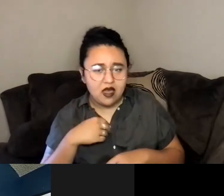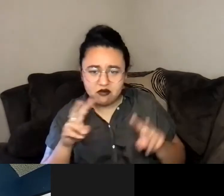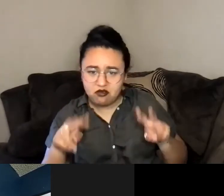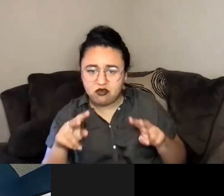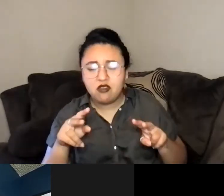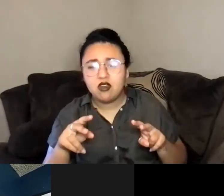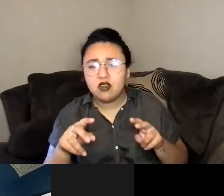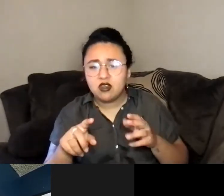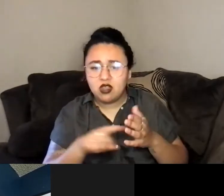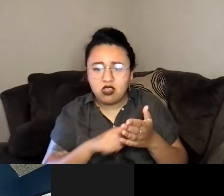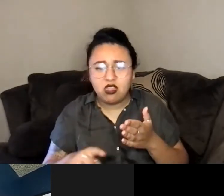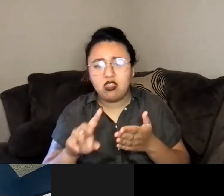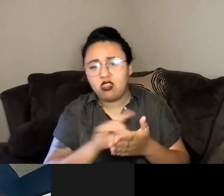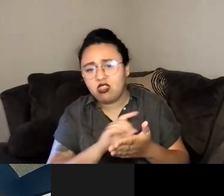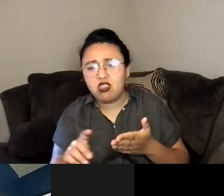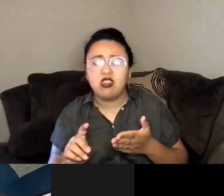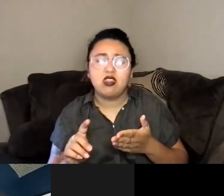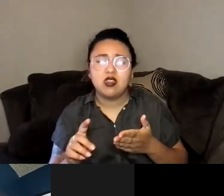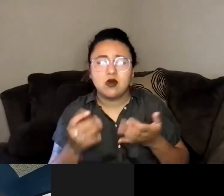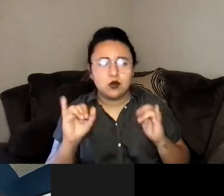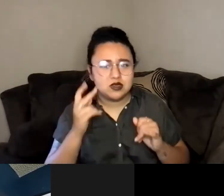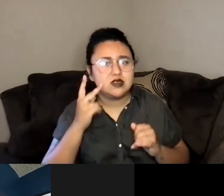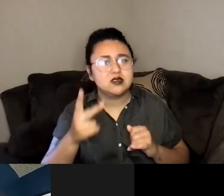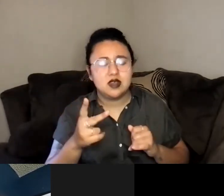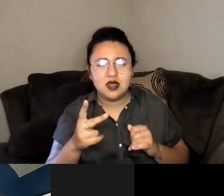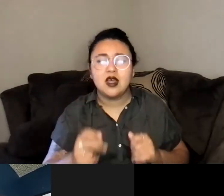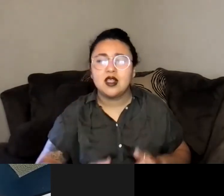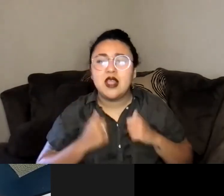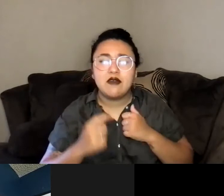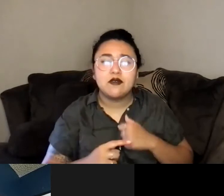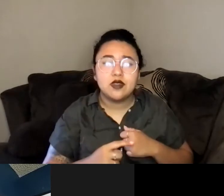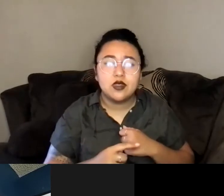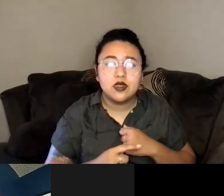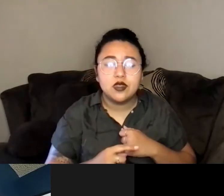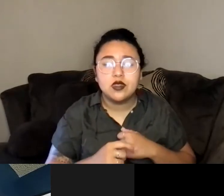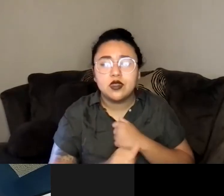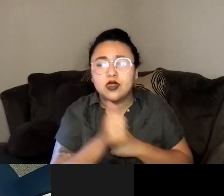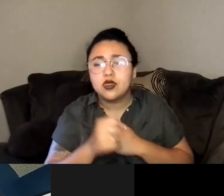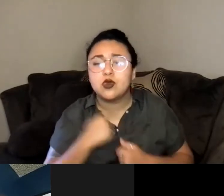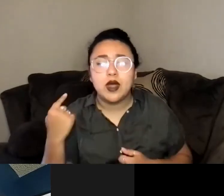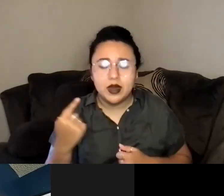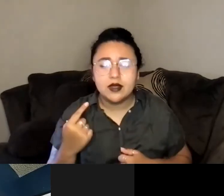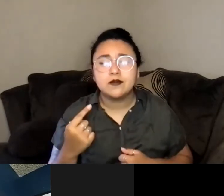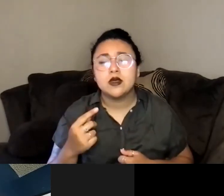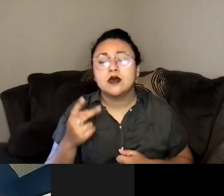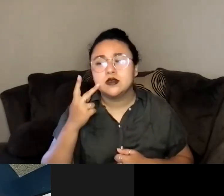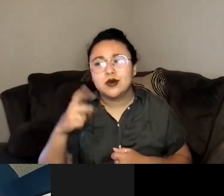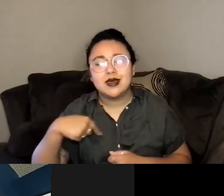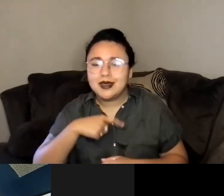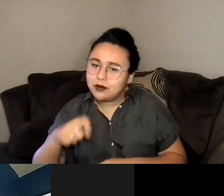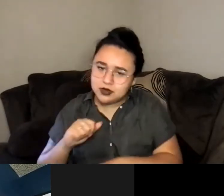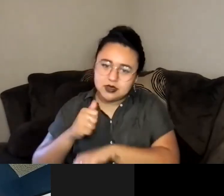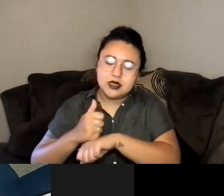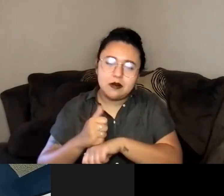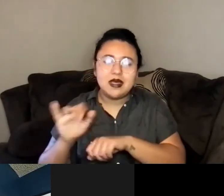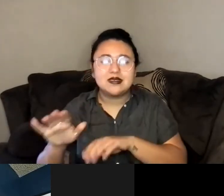so having these protections is a huge step for us in the places where we have them, and we'll have more of them in the upcoming